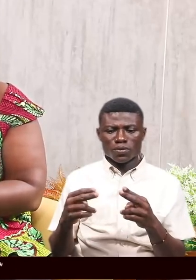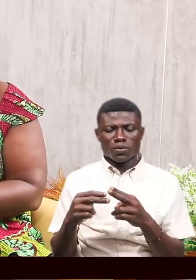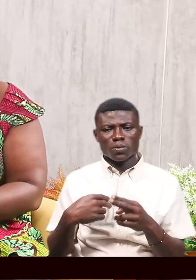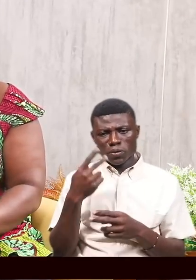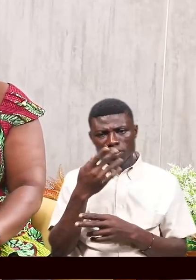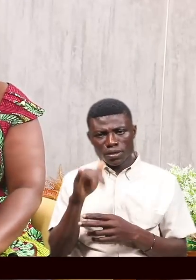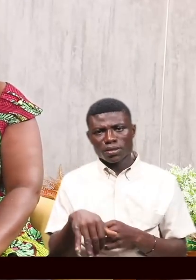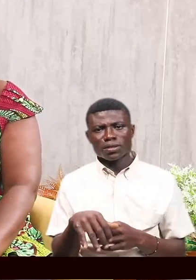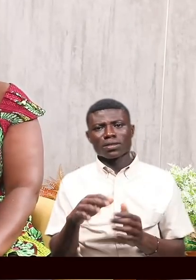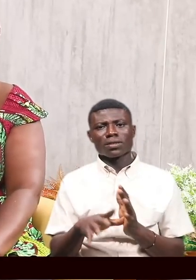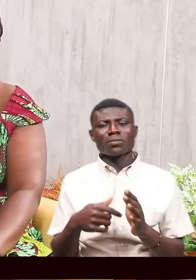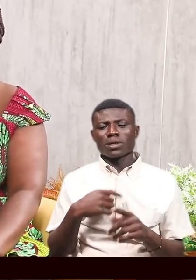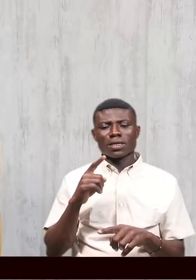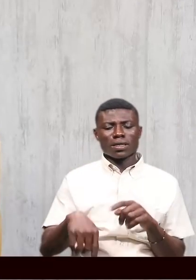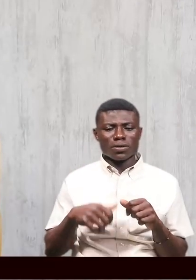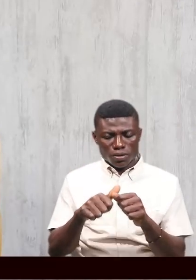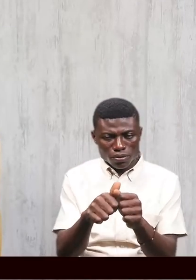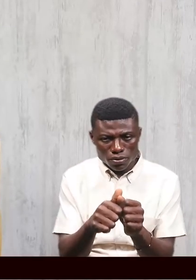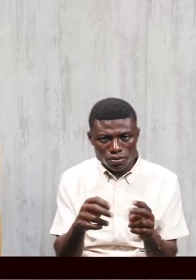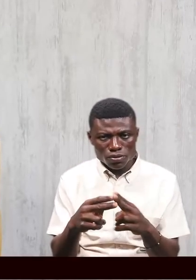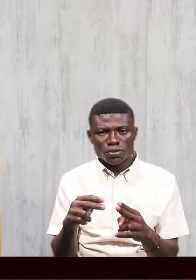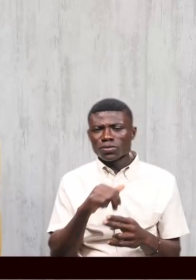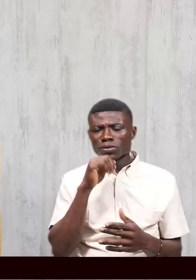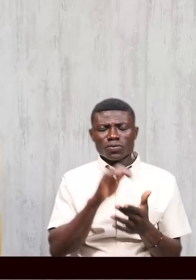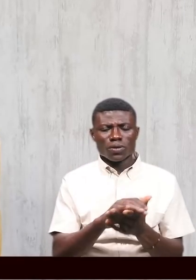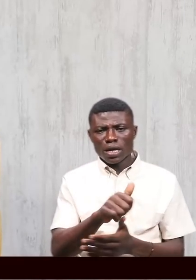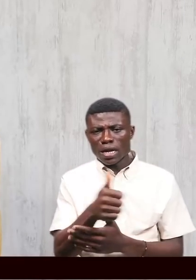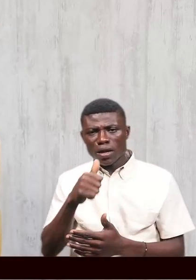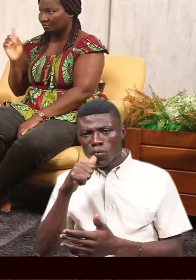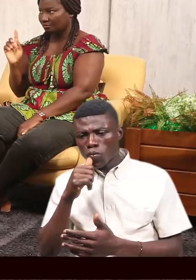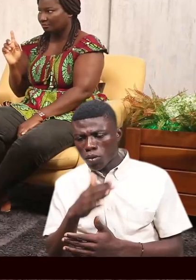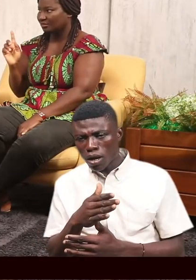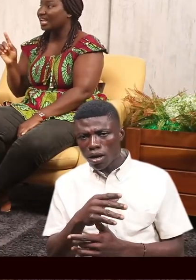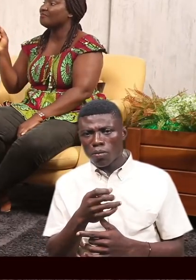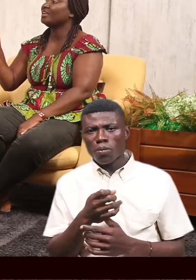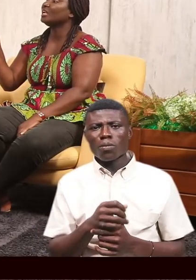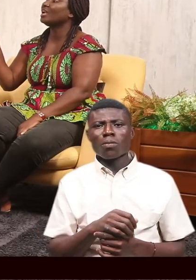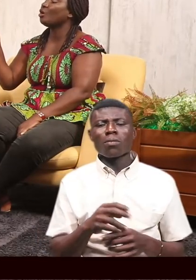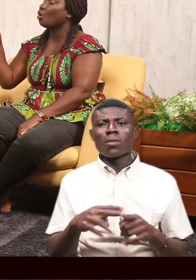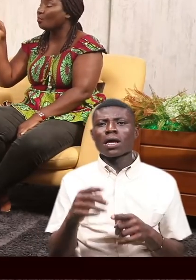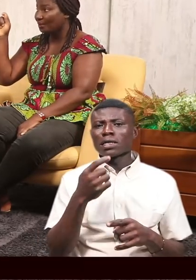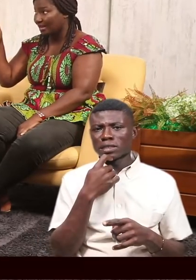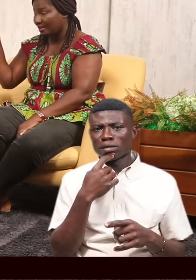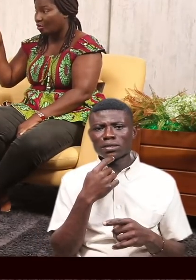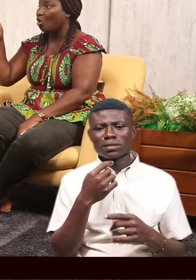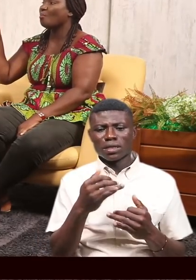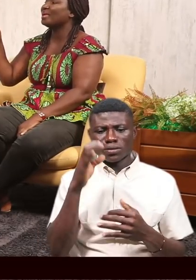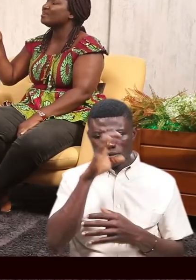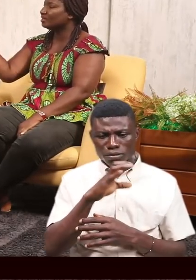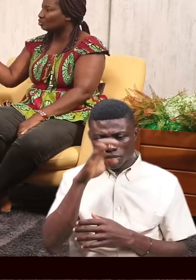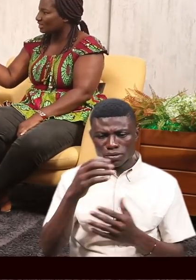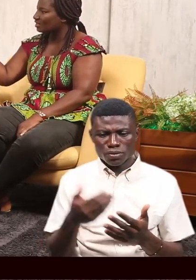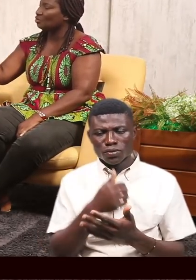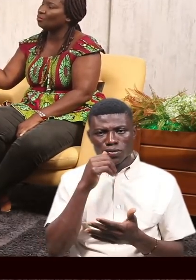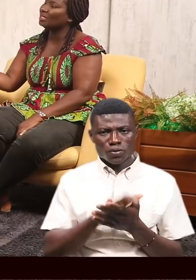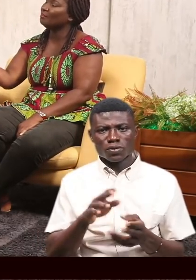no. Na mean to me beam. Maybe na on worry, so on worry about a frog, and answer would not pay, and not all pay, or pay